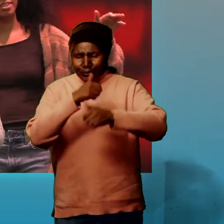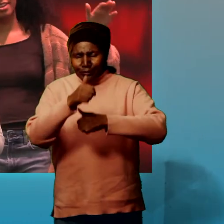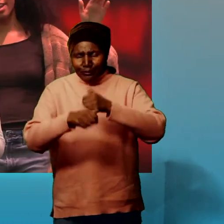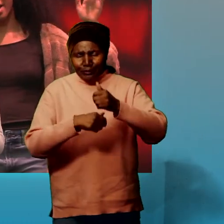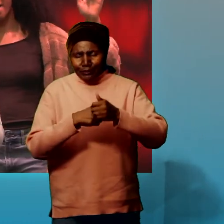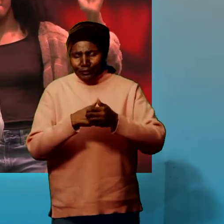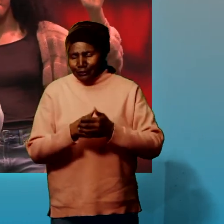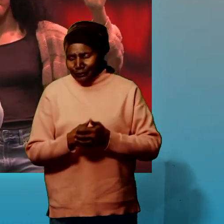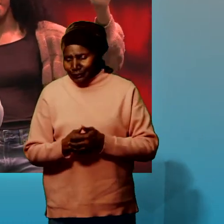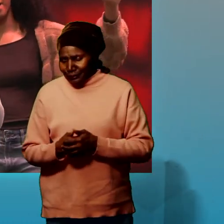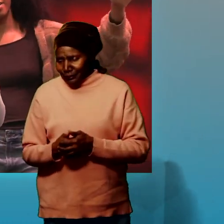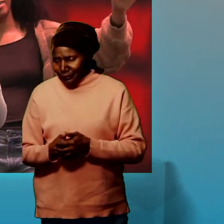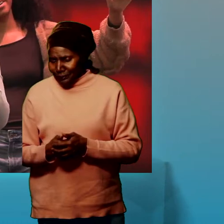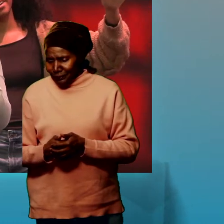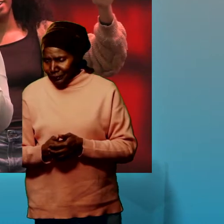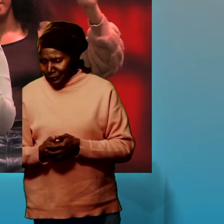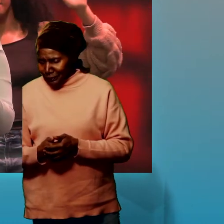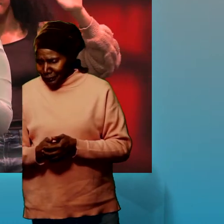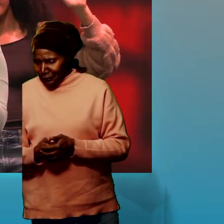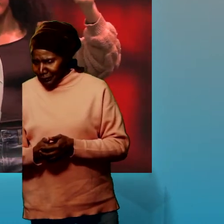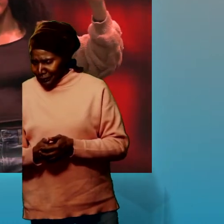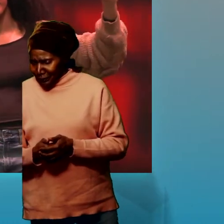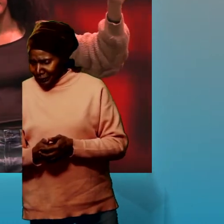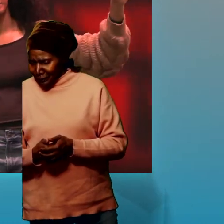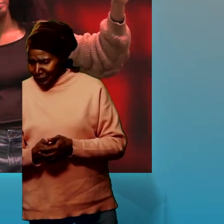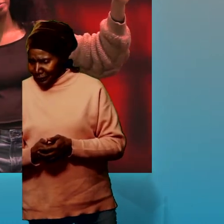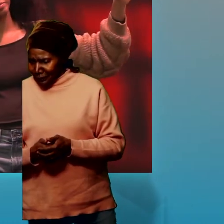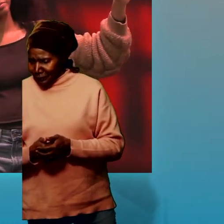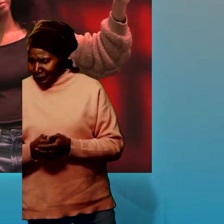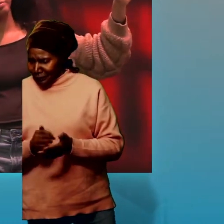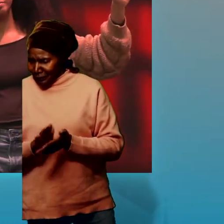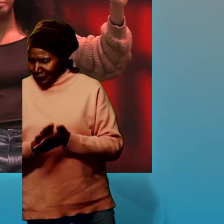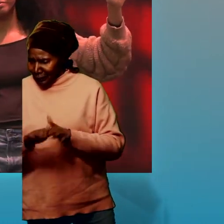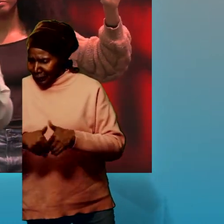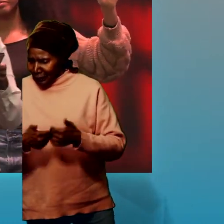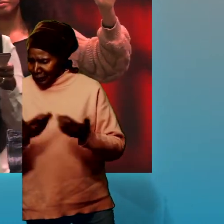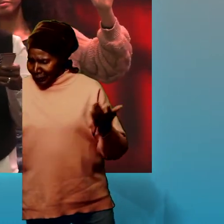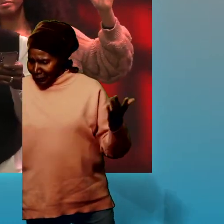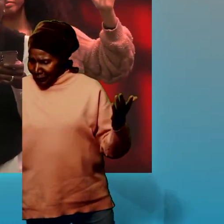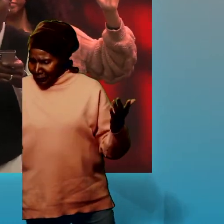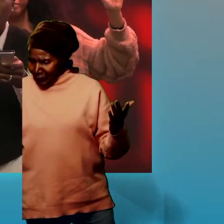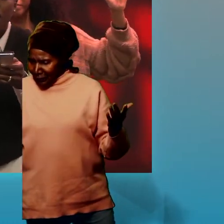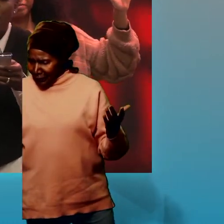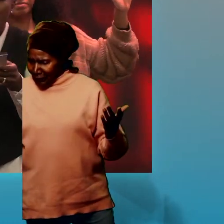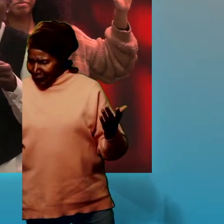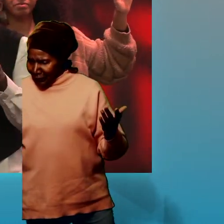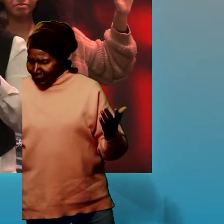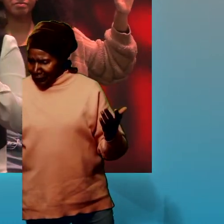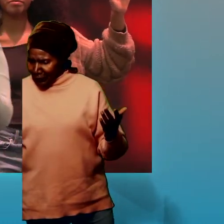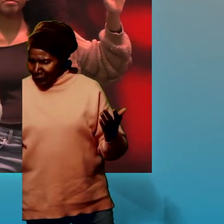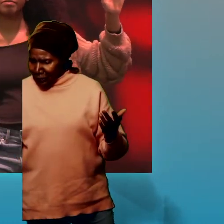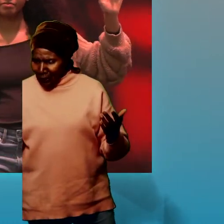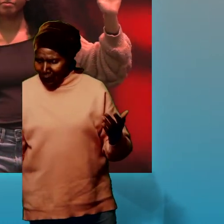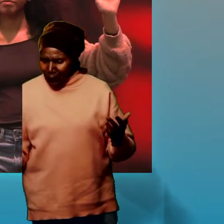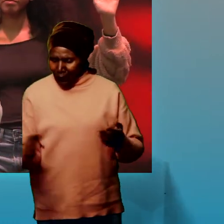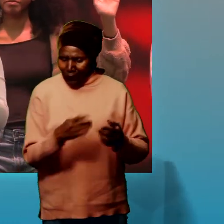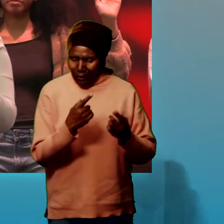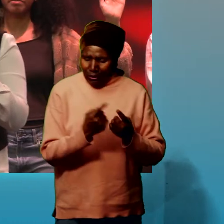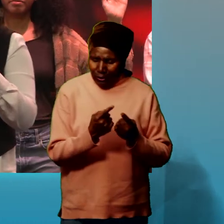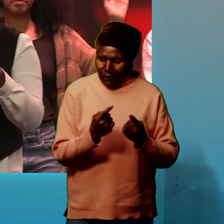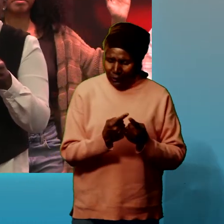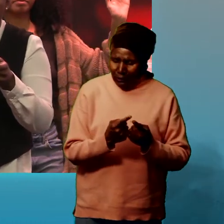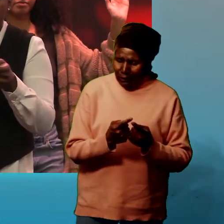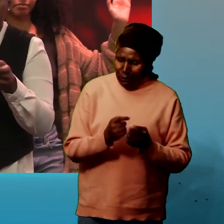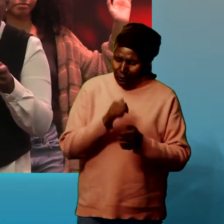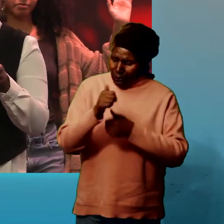blessing, oh Lord." And every creature which is in heaven and on earth and under the earth and such as are in the sea and all